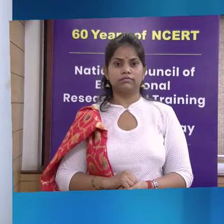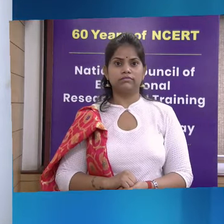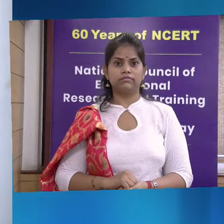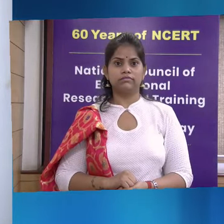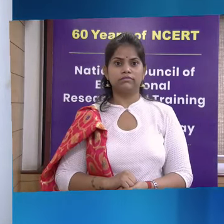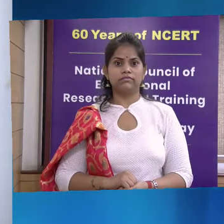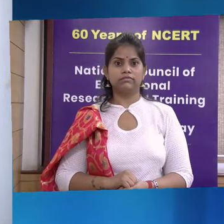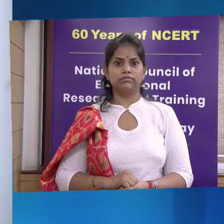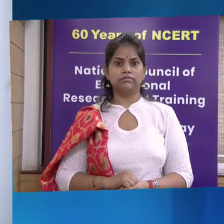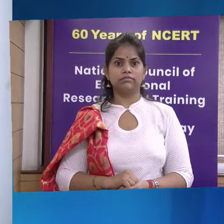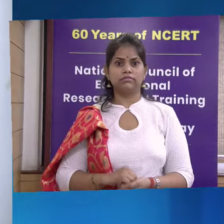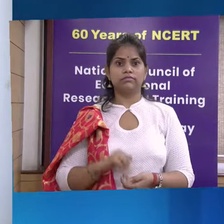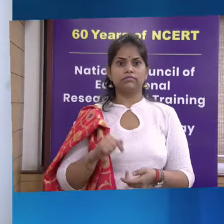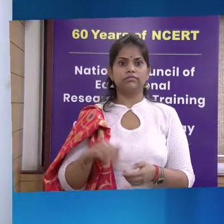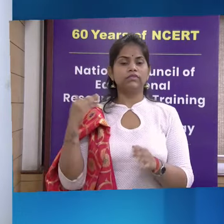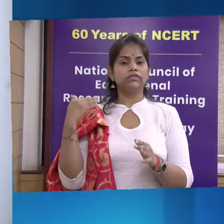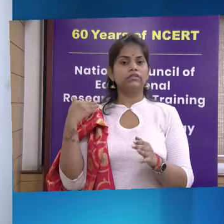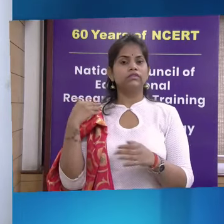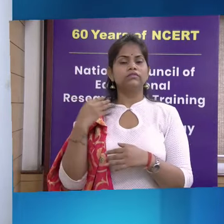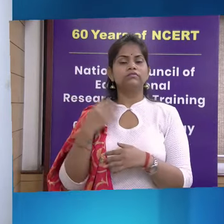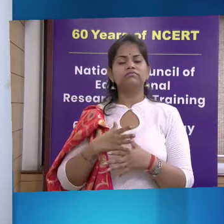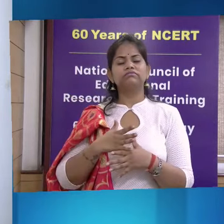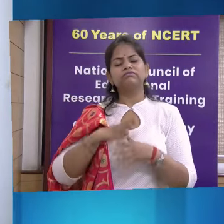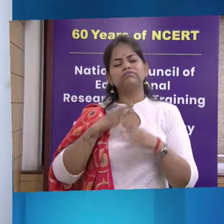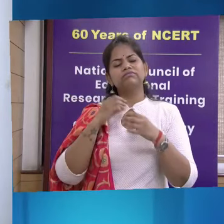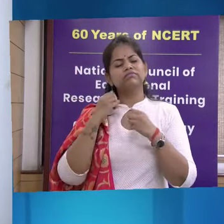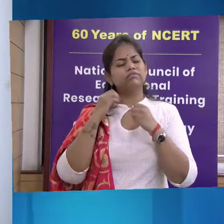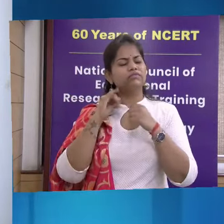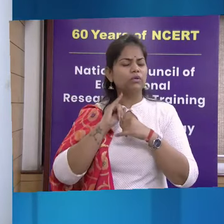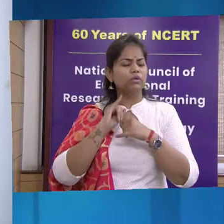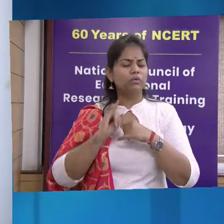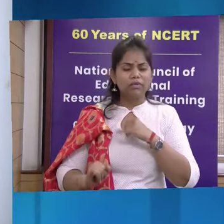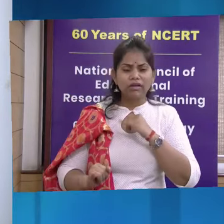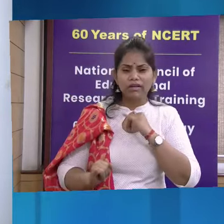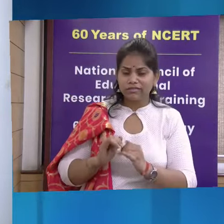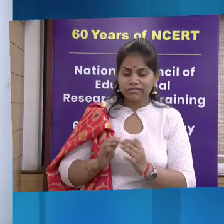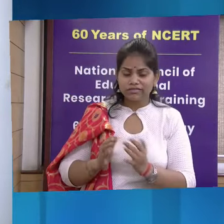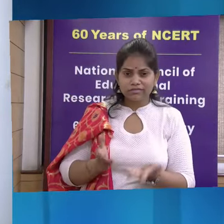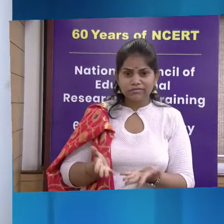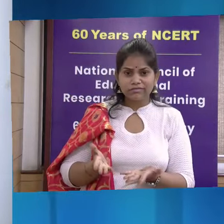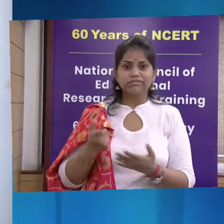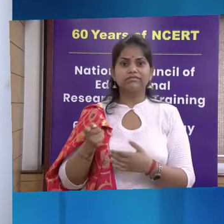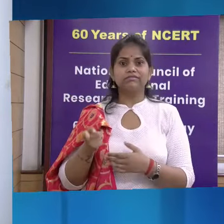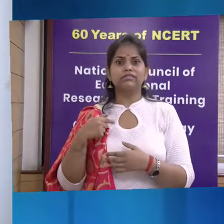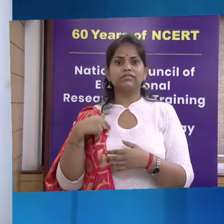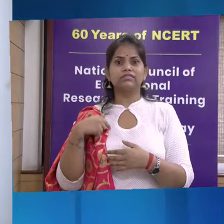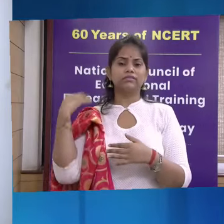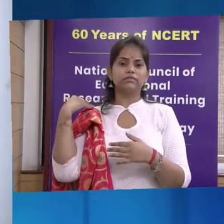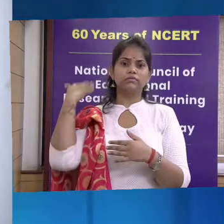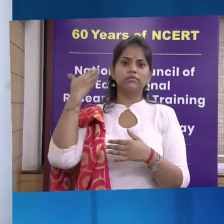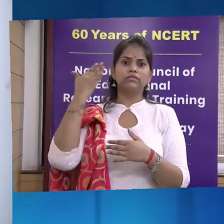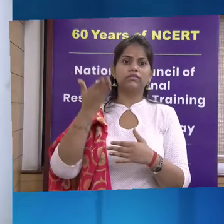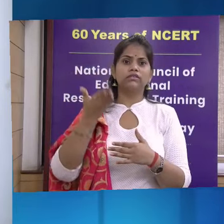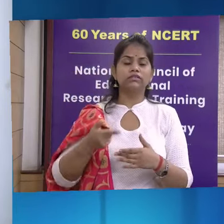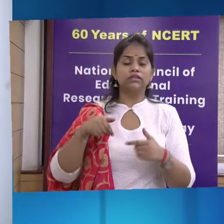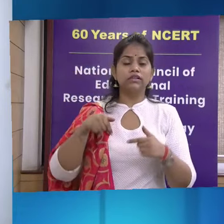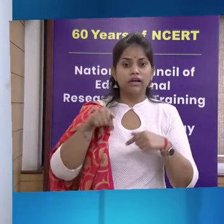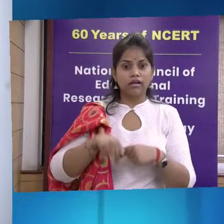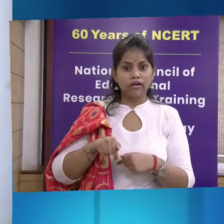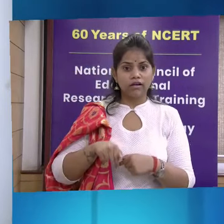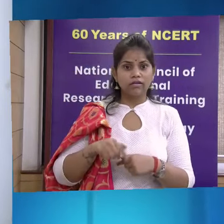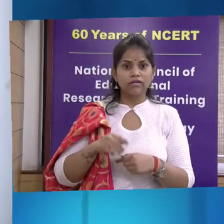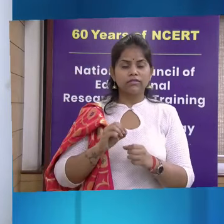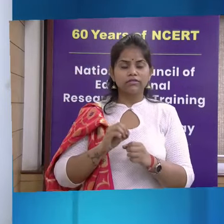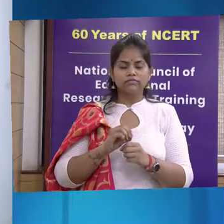It has been taken from the verse 11 of the Ishavasya Upanishad, and it has very